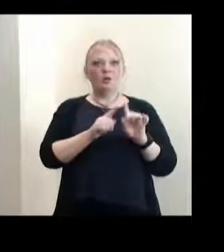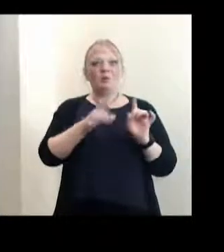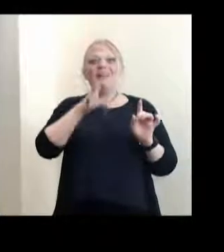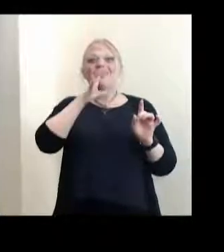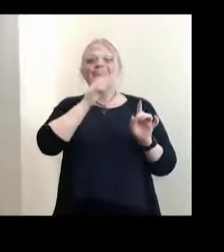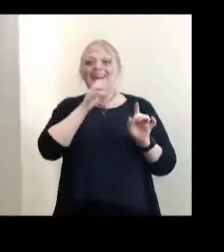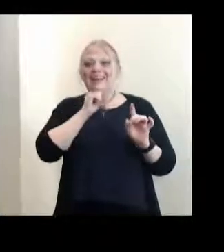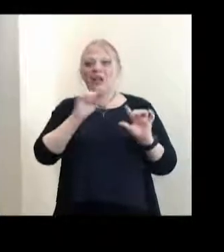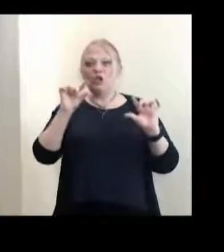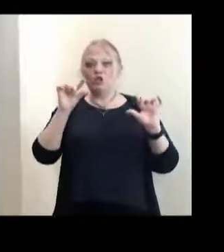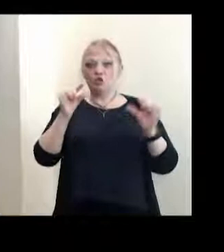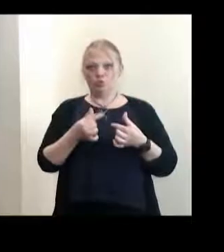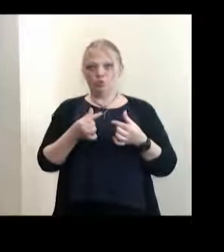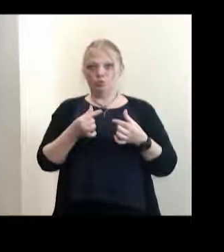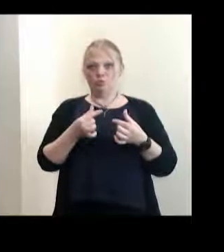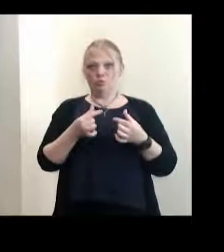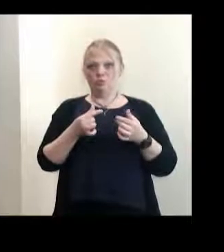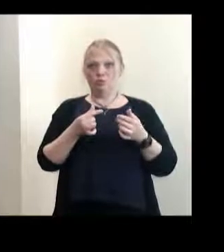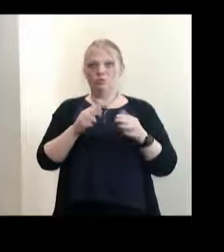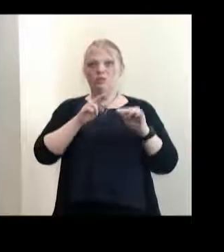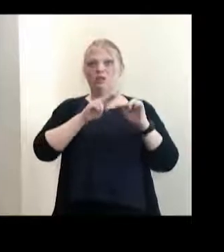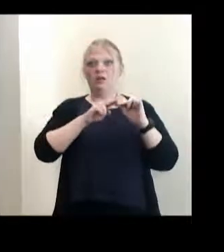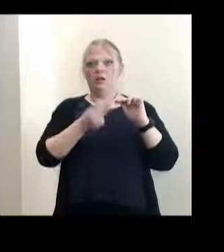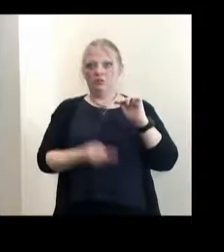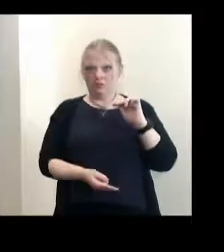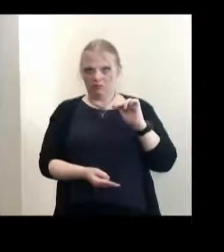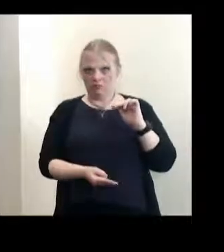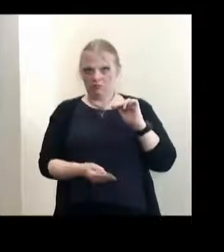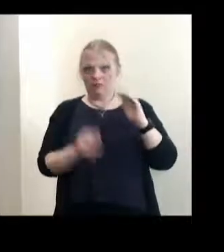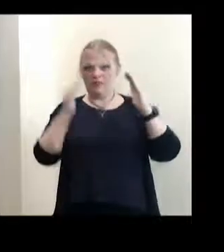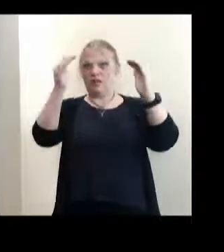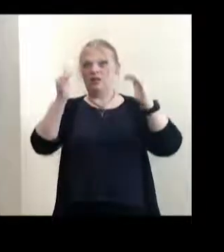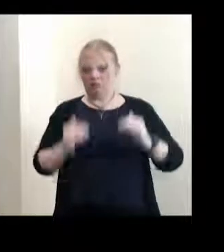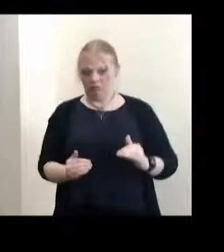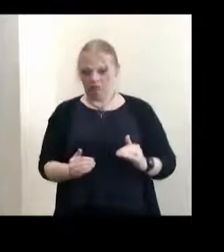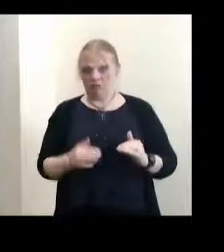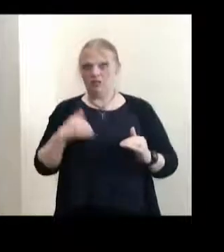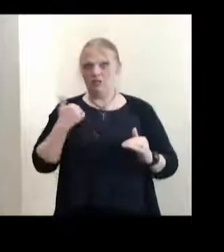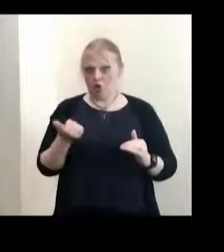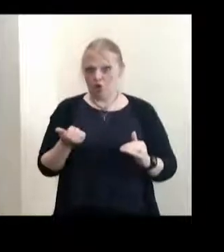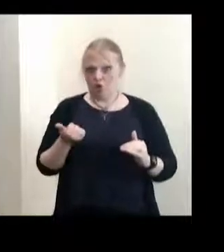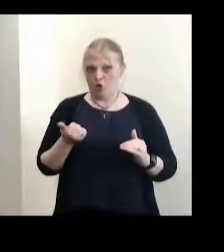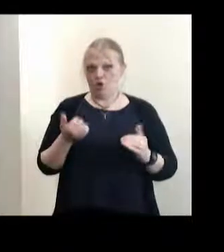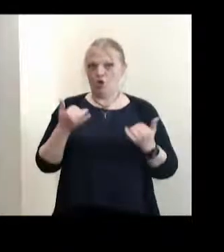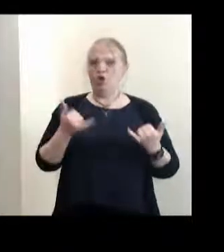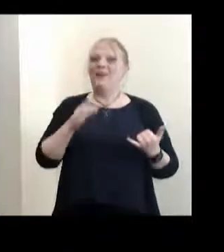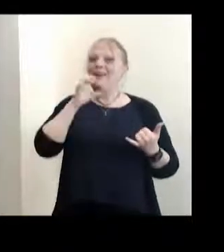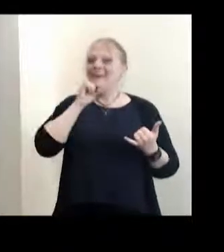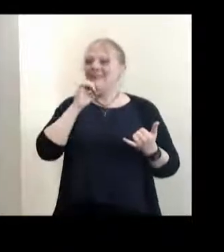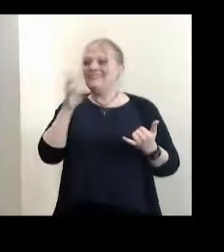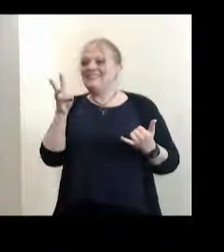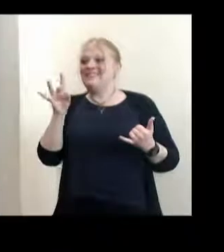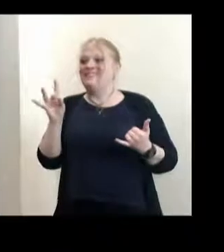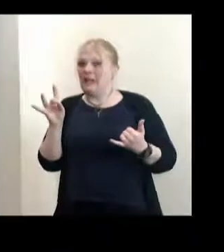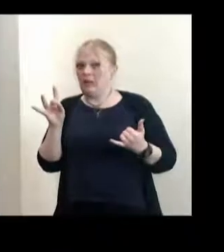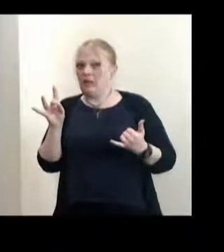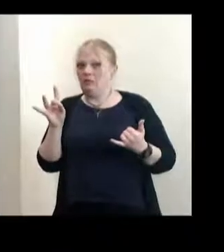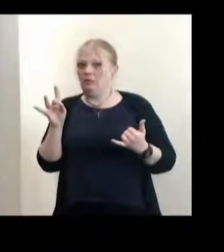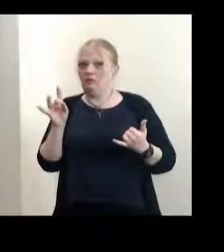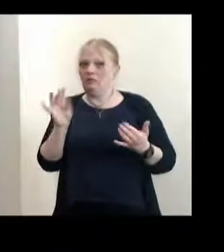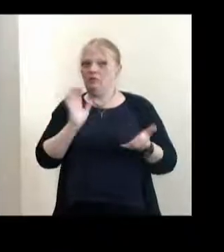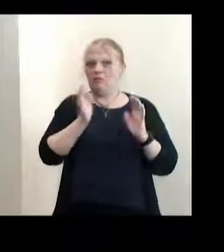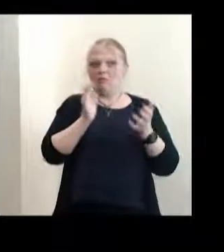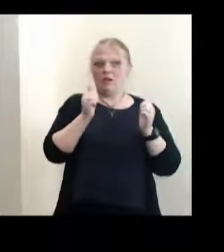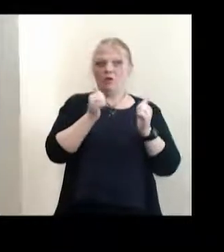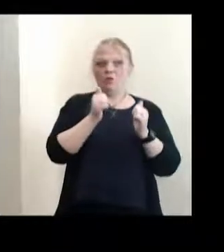So the average age of those who've died from COVID-19 in April is 68, compared to people in their early 80s